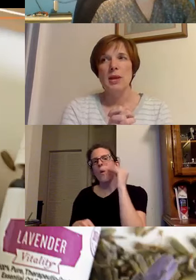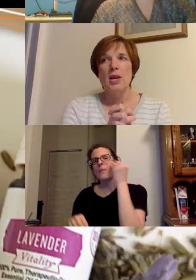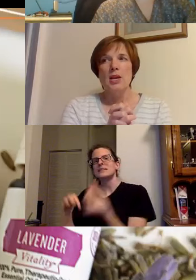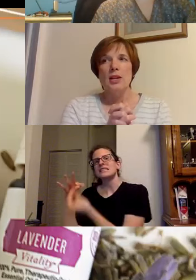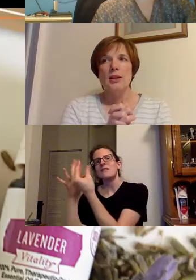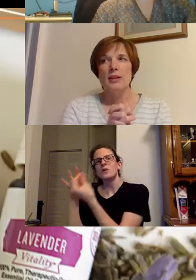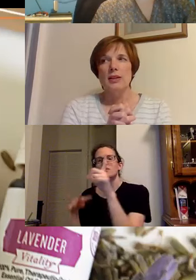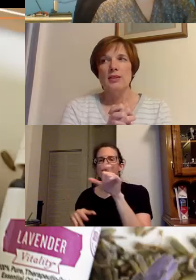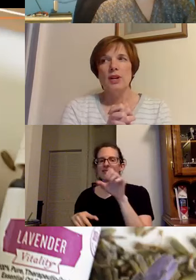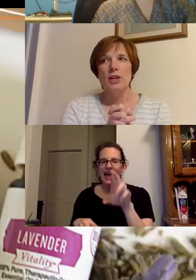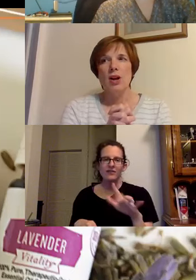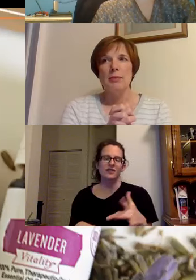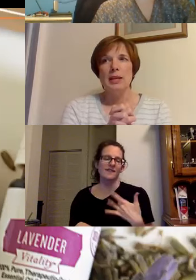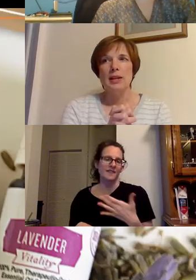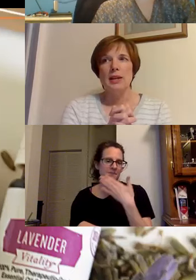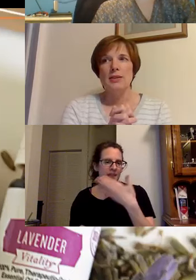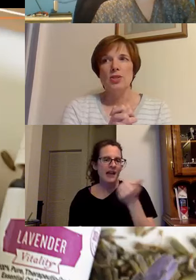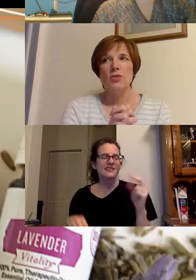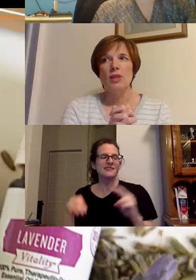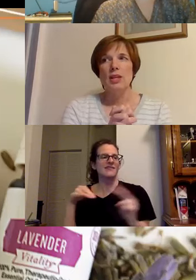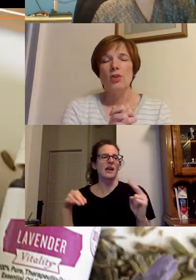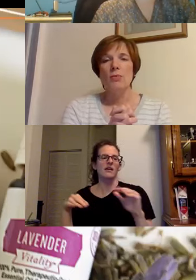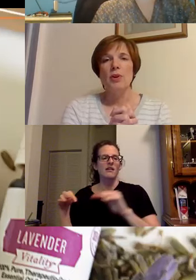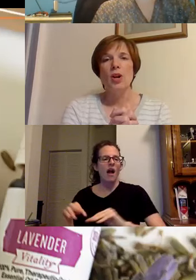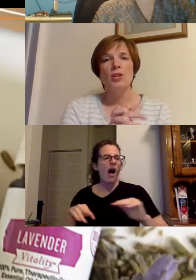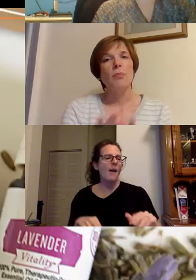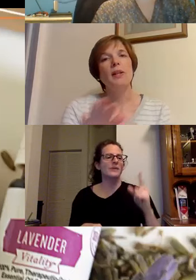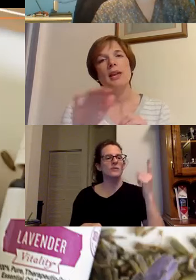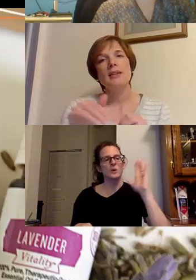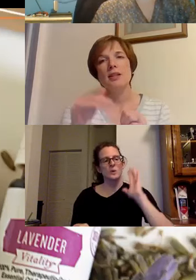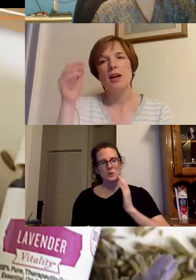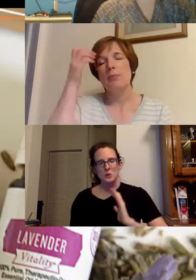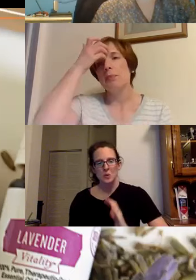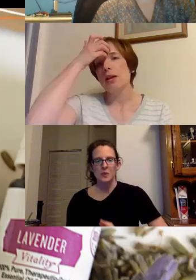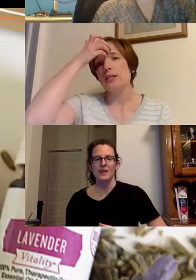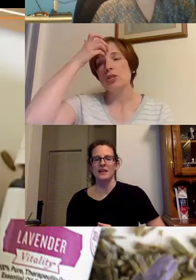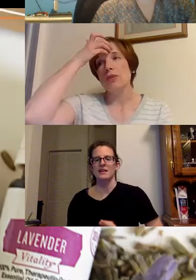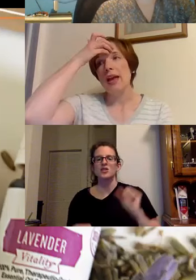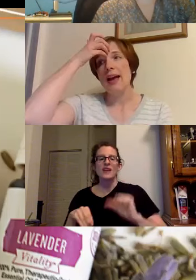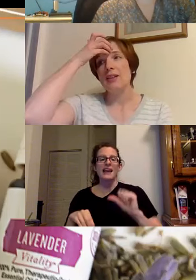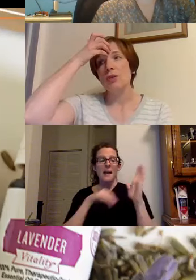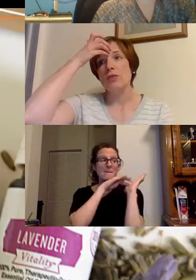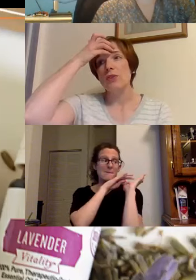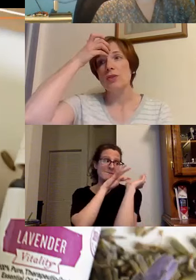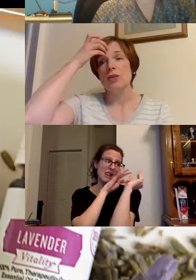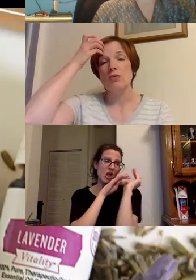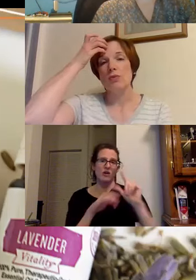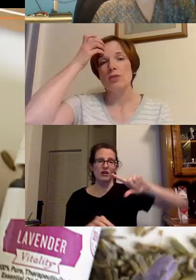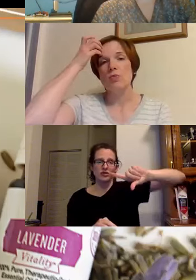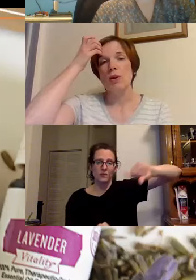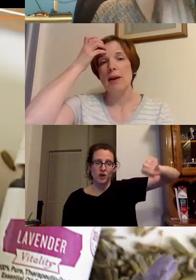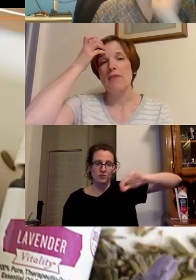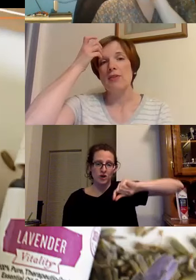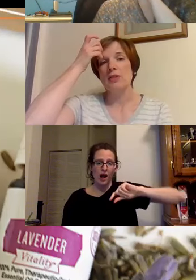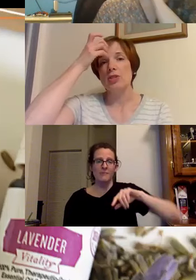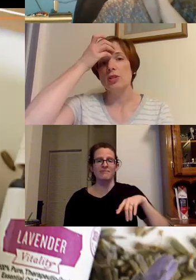home. It is very calming and soothing. You can put it on your pillowcase. A lot of people like to do that, or diffuse, you know, it's